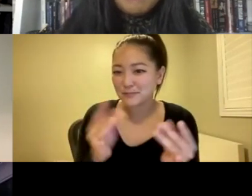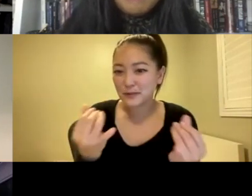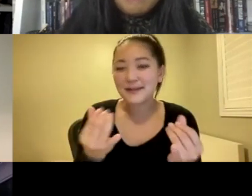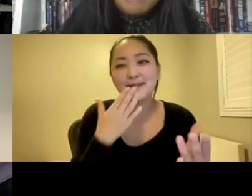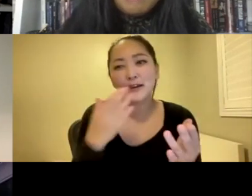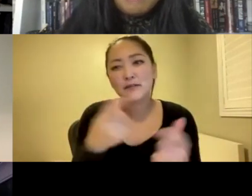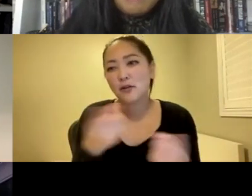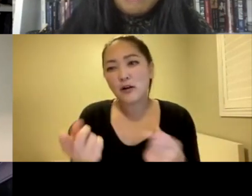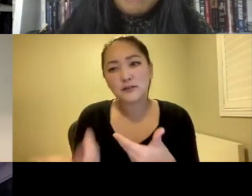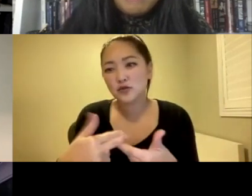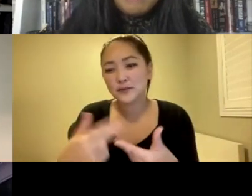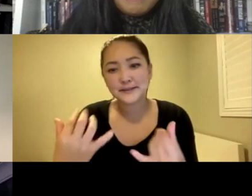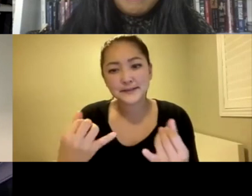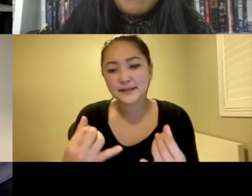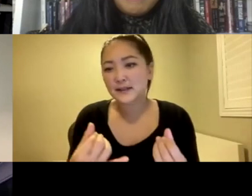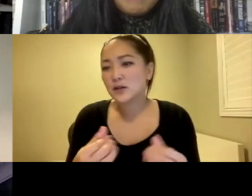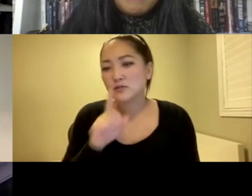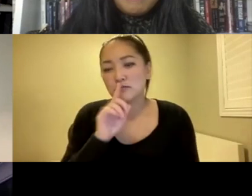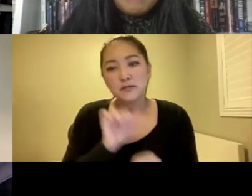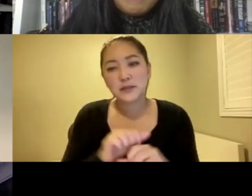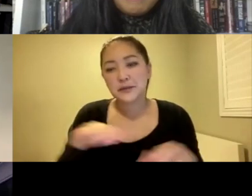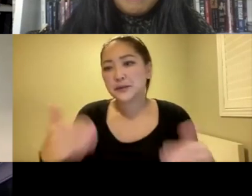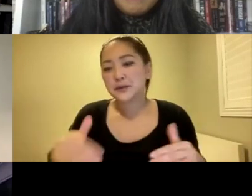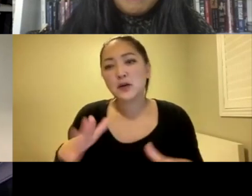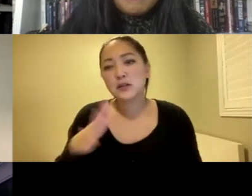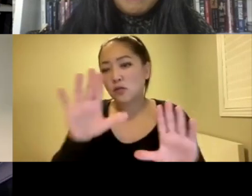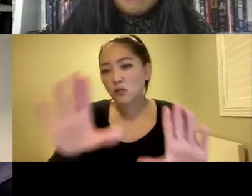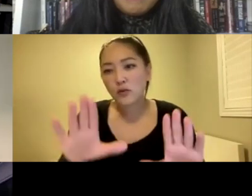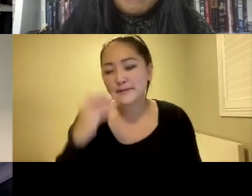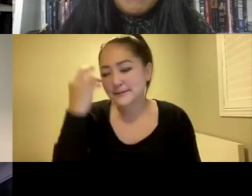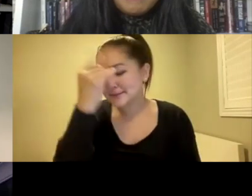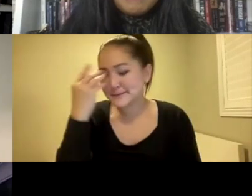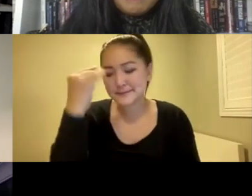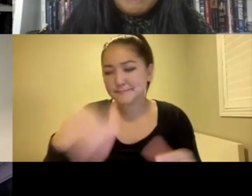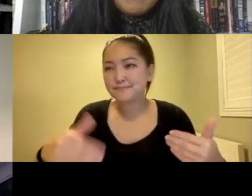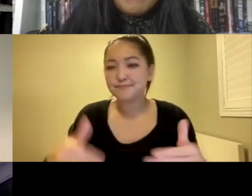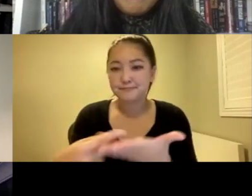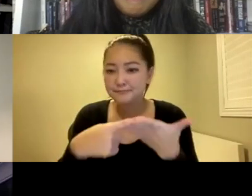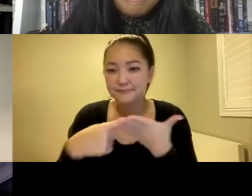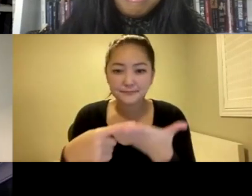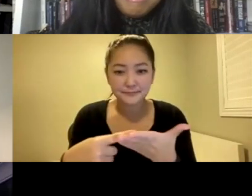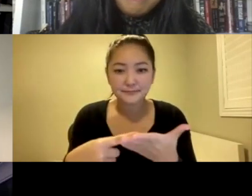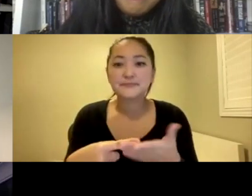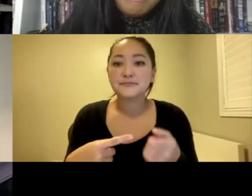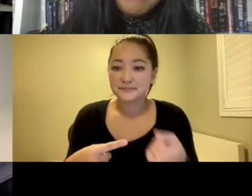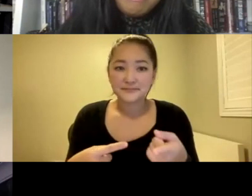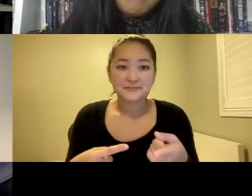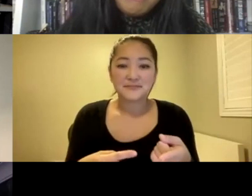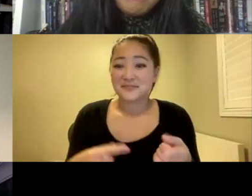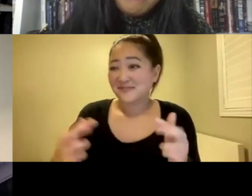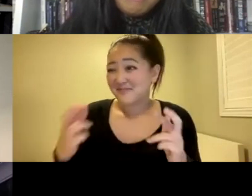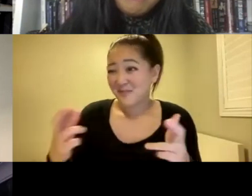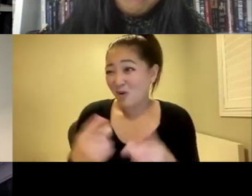And I really want to thank all of you for such a wonderful and thoughtful conversation. I really felt seen during this conversation, and I hope that viewers at